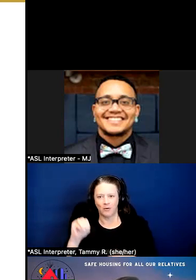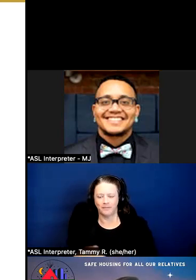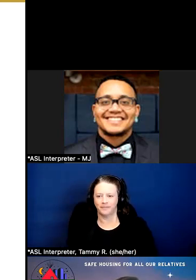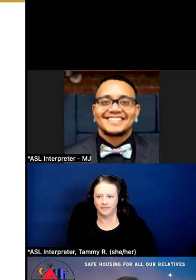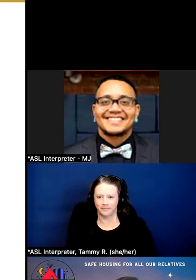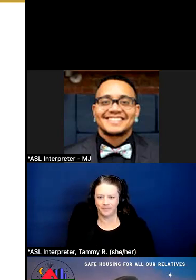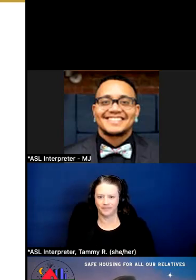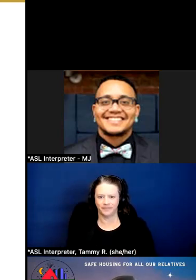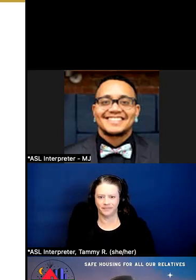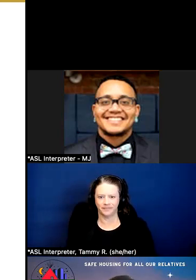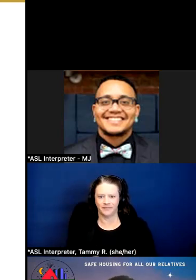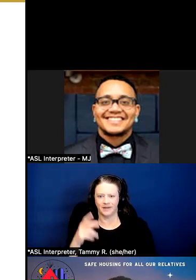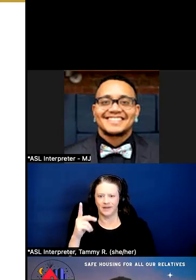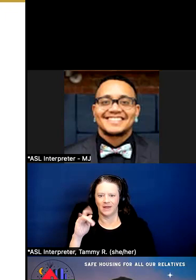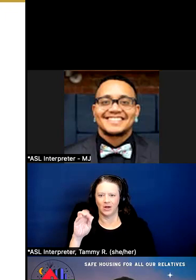Thank you.